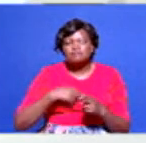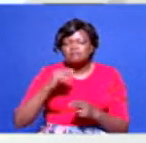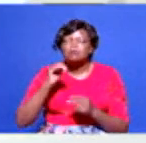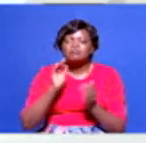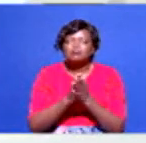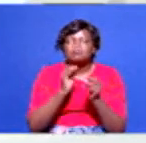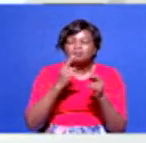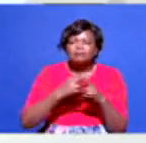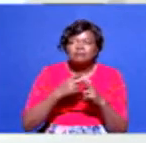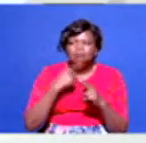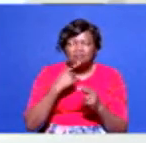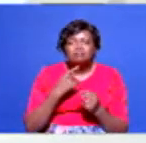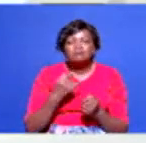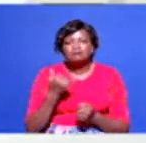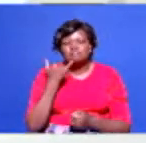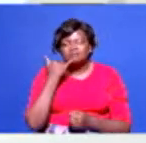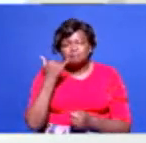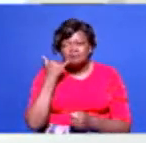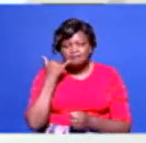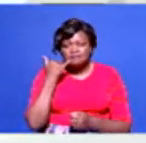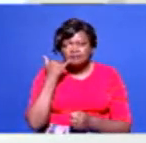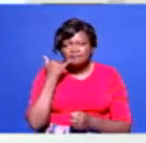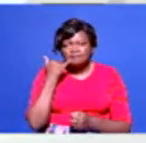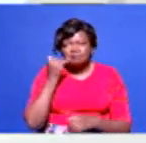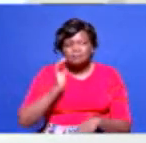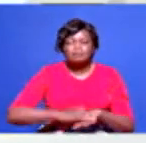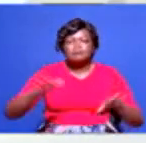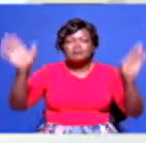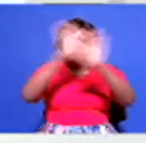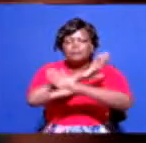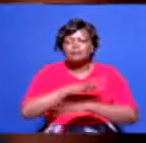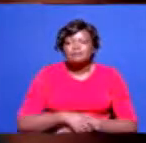language interpreter has been Susan Thuku. Night. Good night.